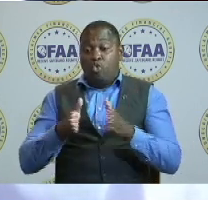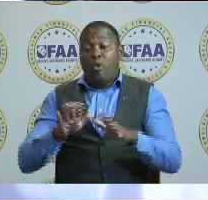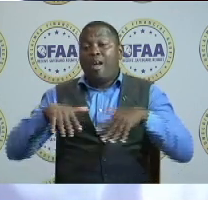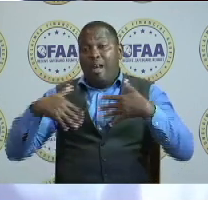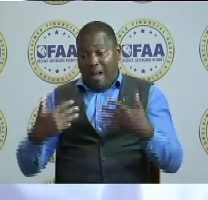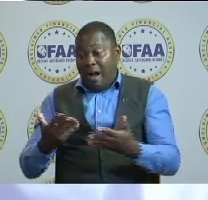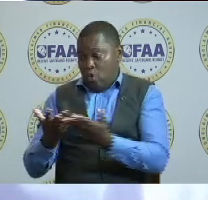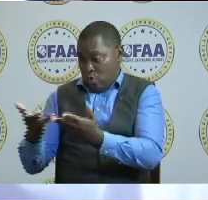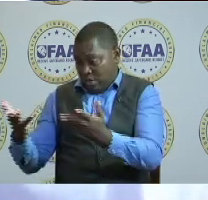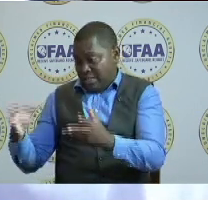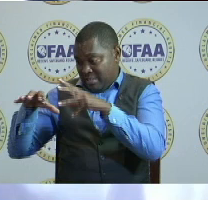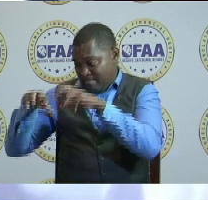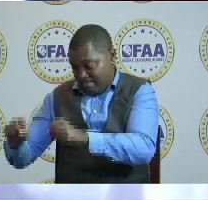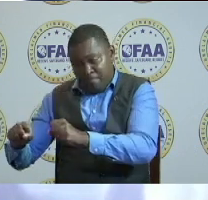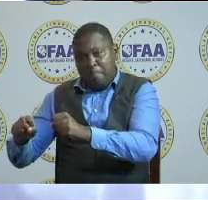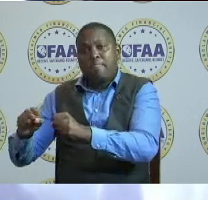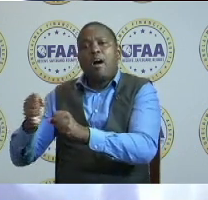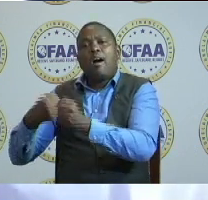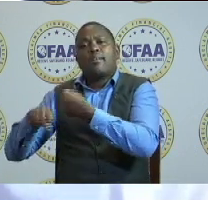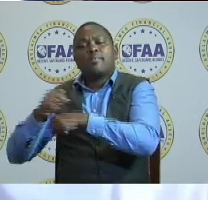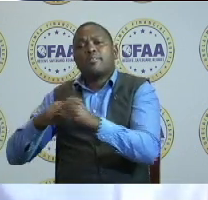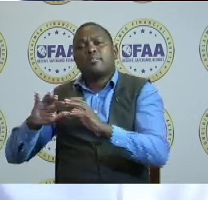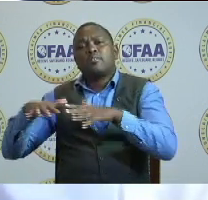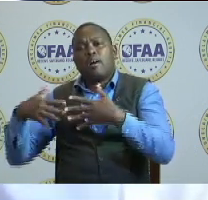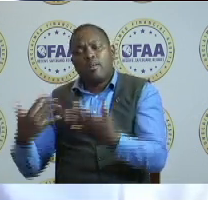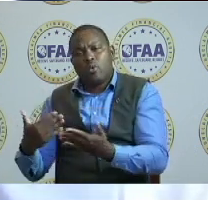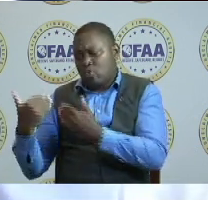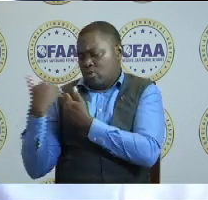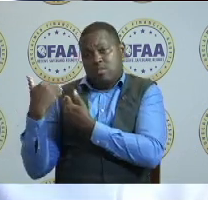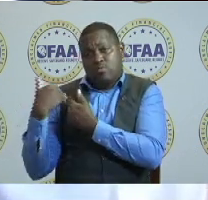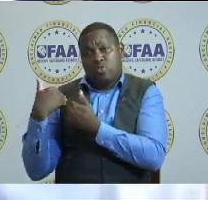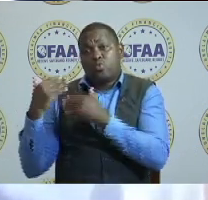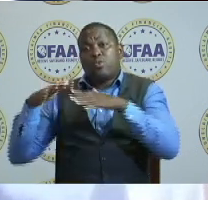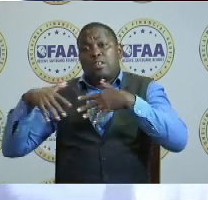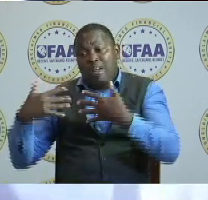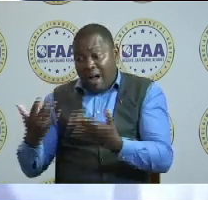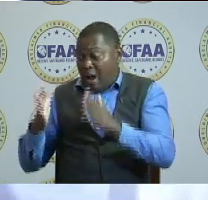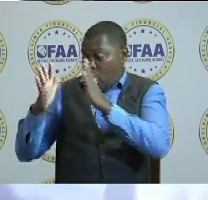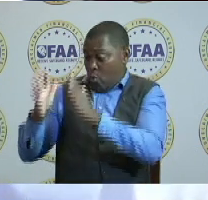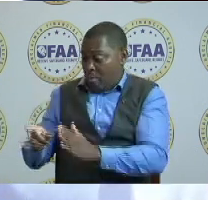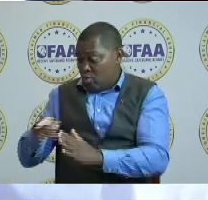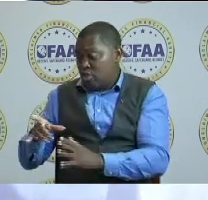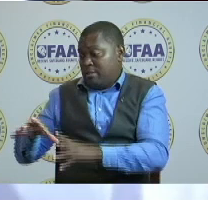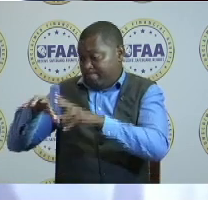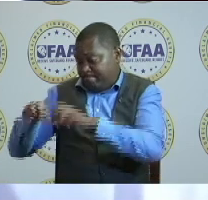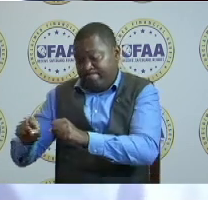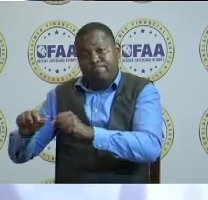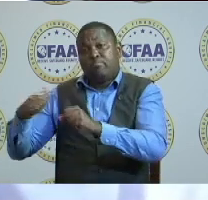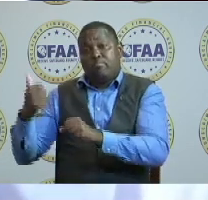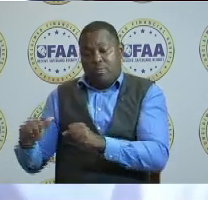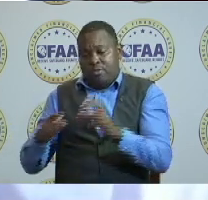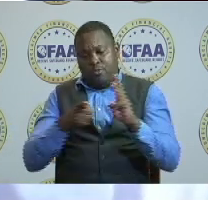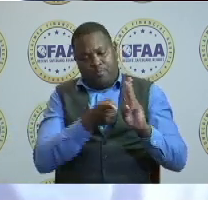financial assets are to be dealt with and the duties incumbent upon holders of unclaimed financial assets. Number